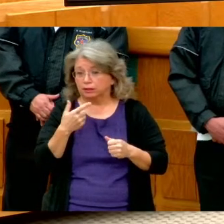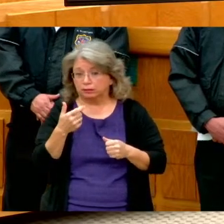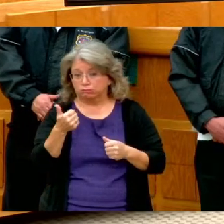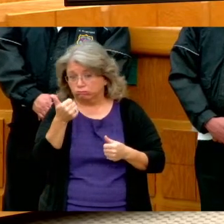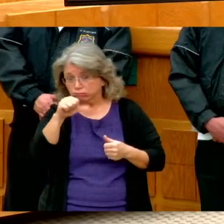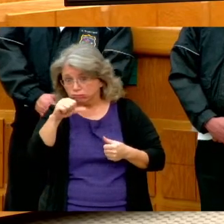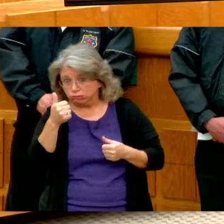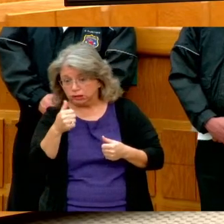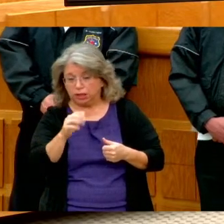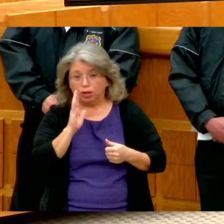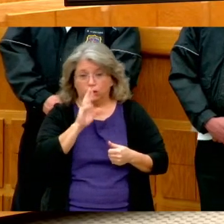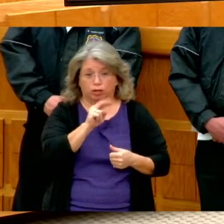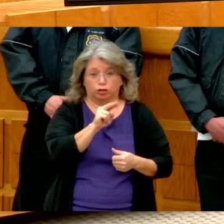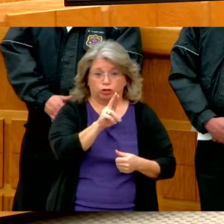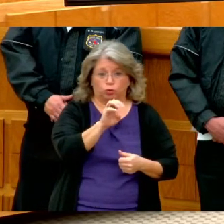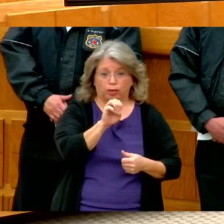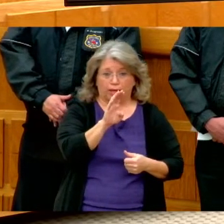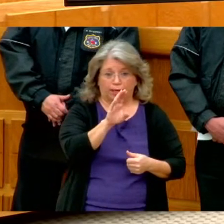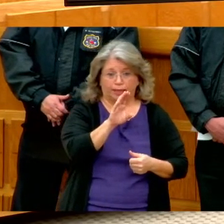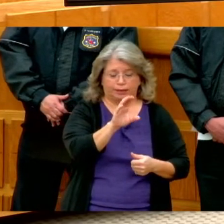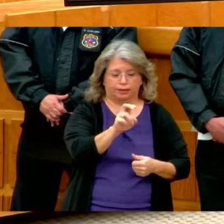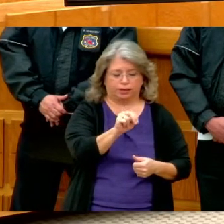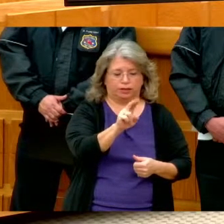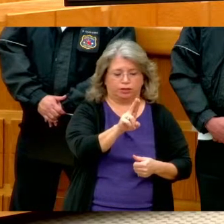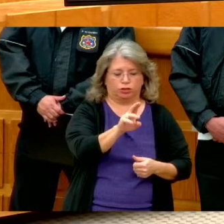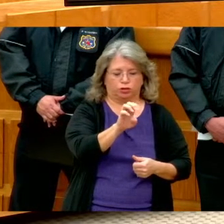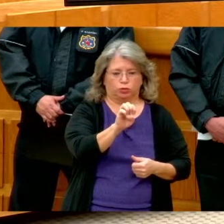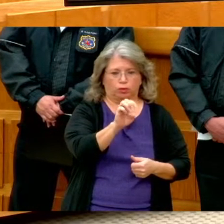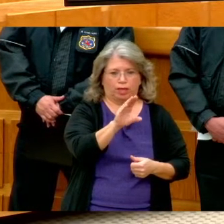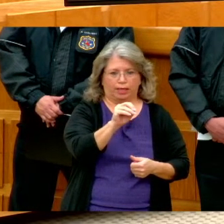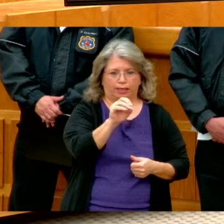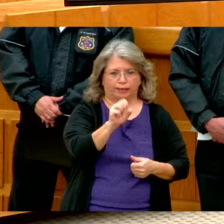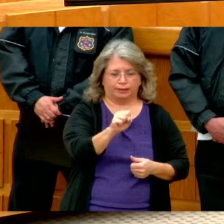to nuecesco.com, just the Nueces Code,